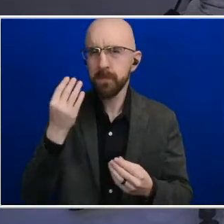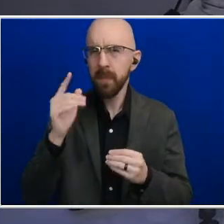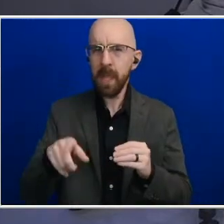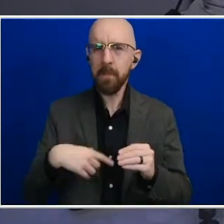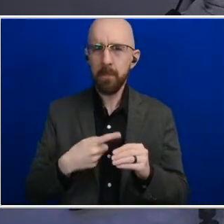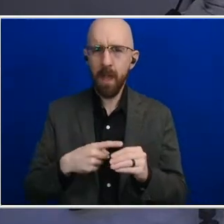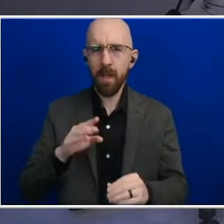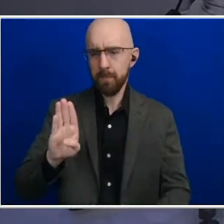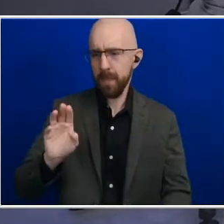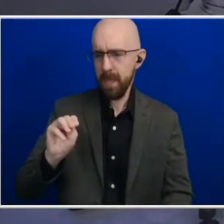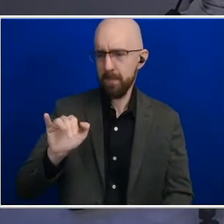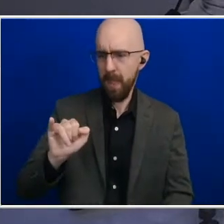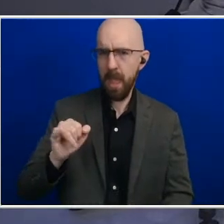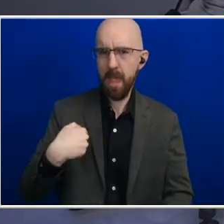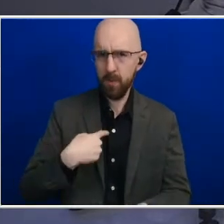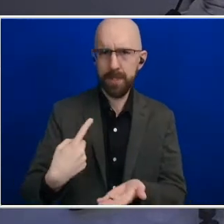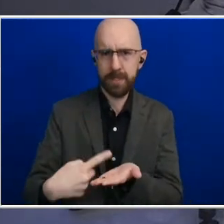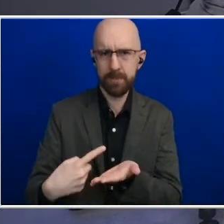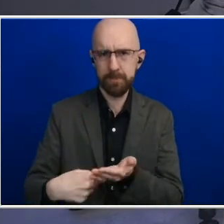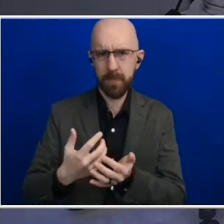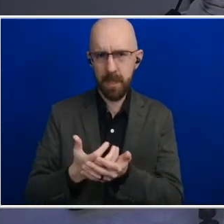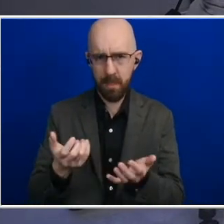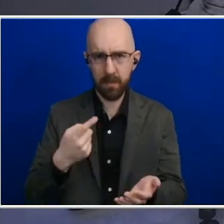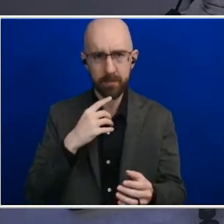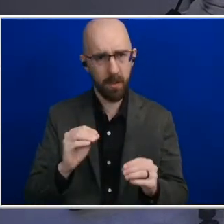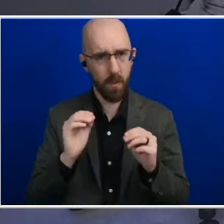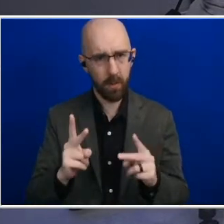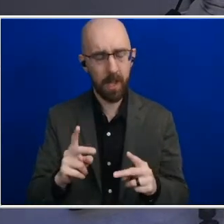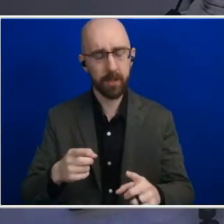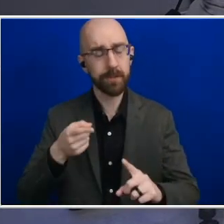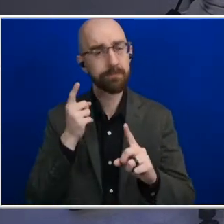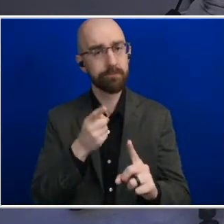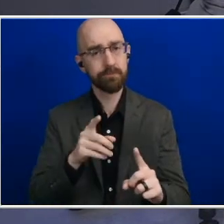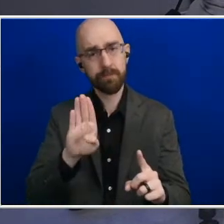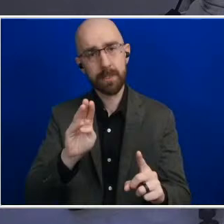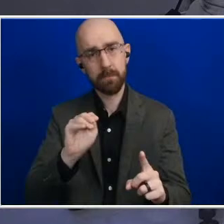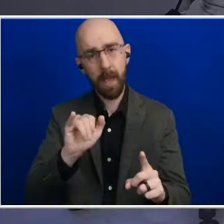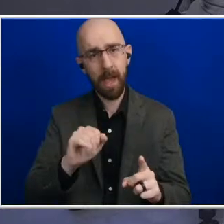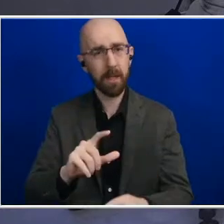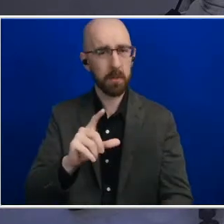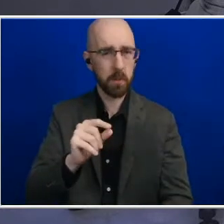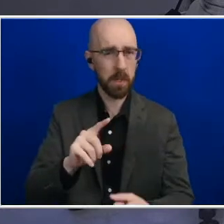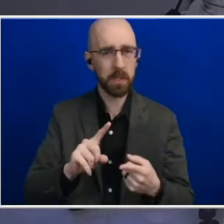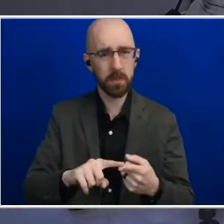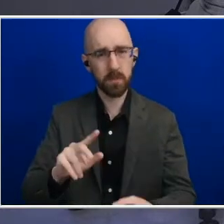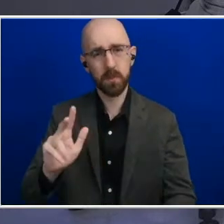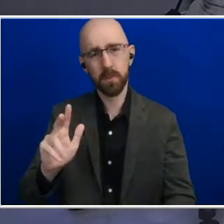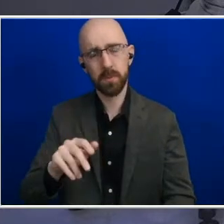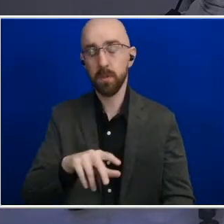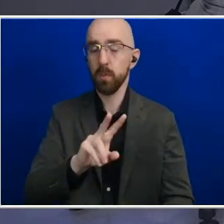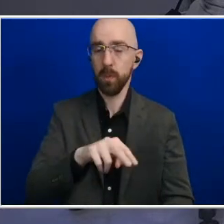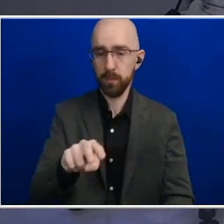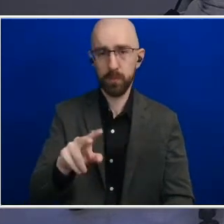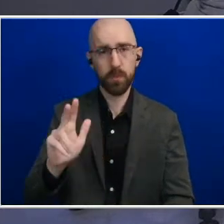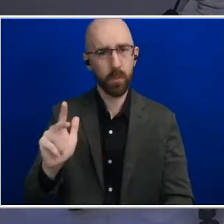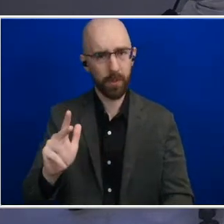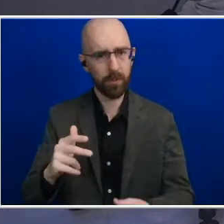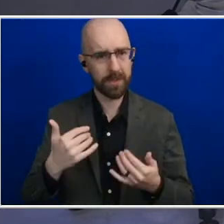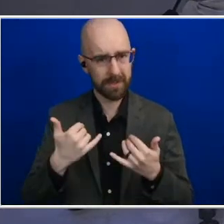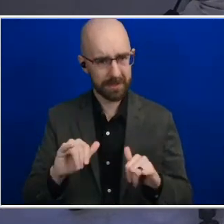lot, and we say, okay, your ideal BMI is around 22 or 23. Is that still true when you're 65 or